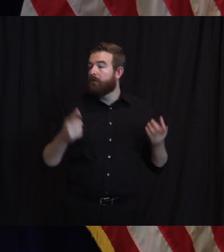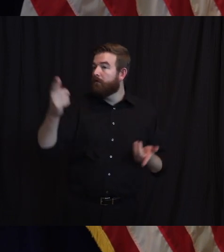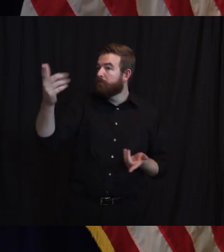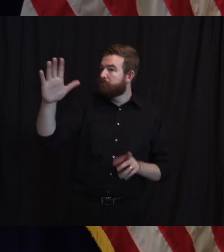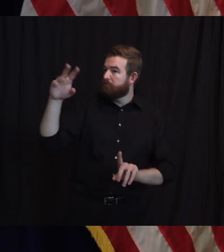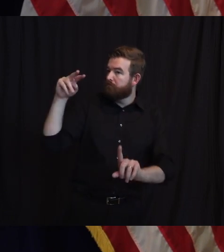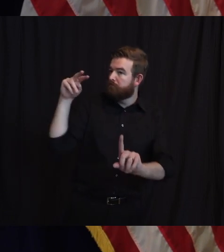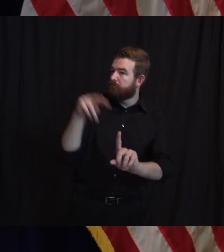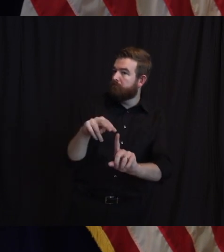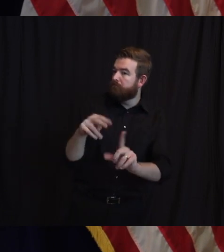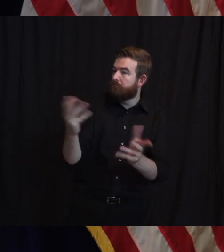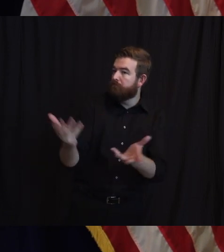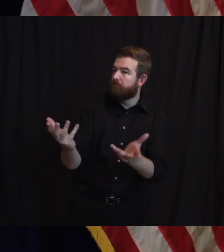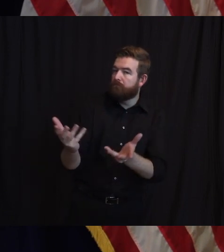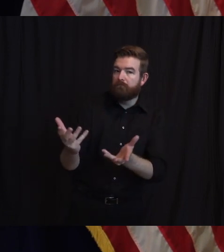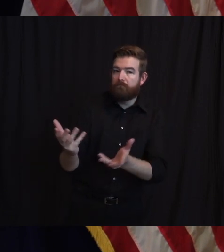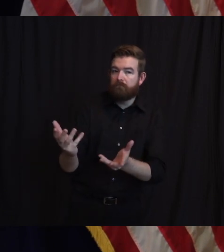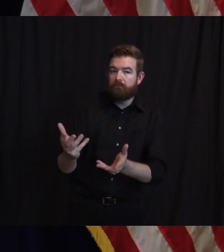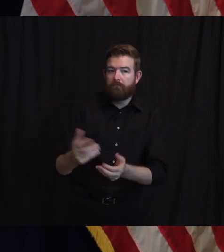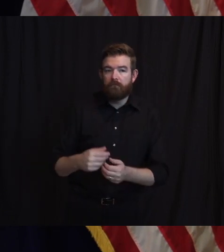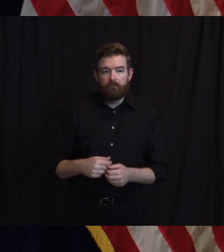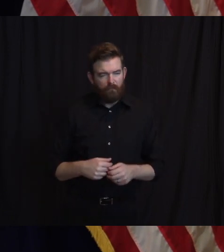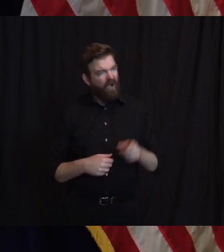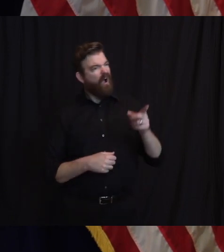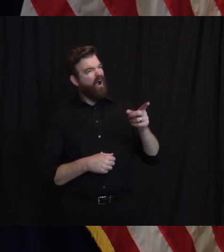I'd be curious to know how you learned that, by the way.